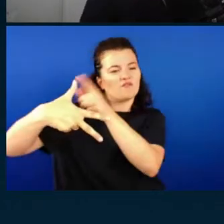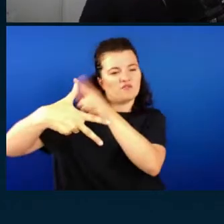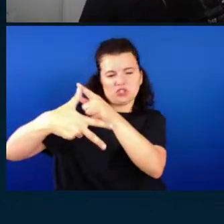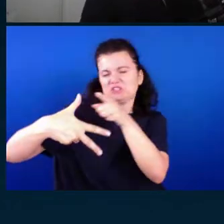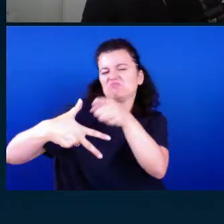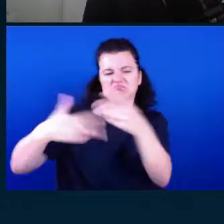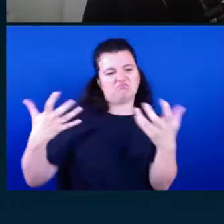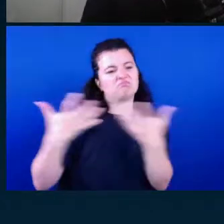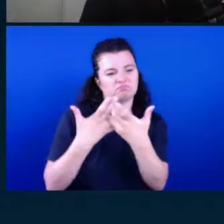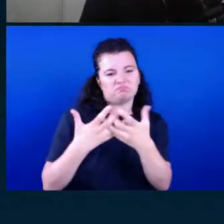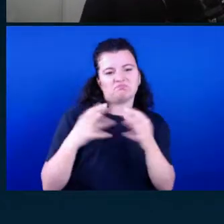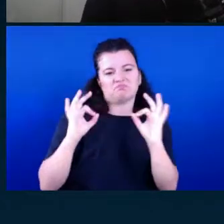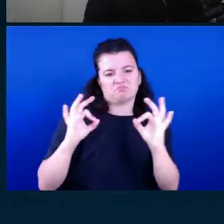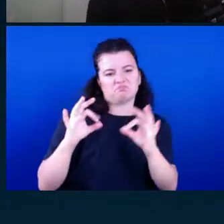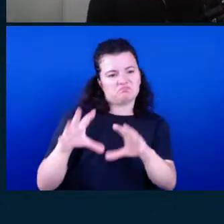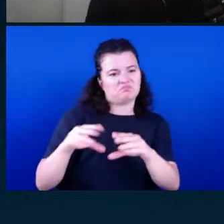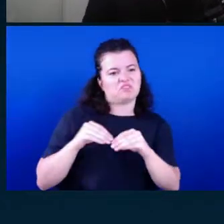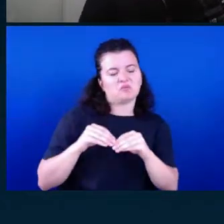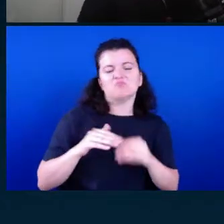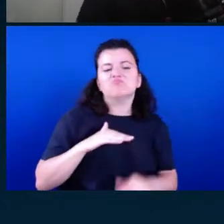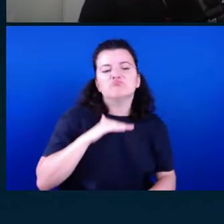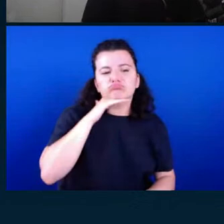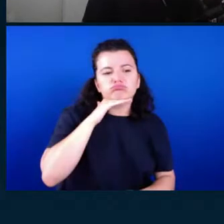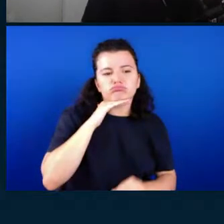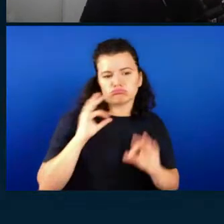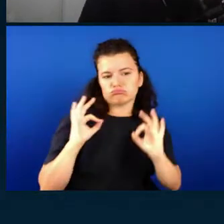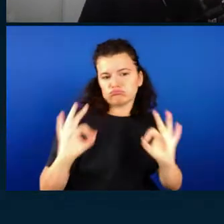will absolutely do enough.